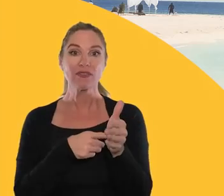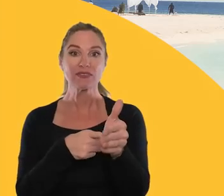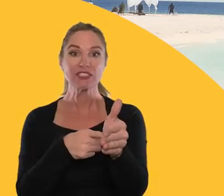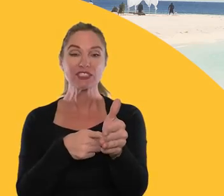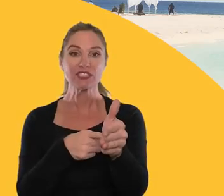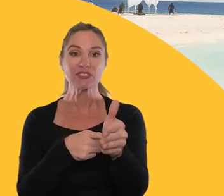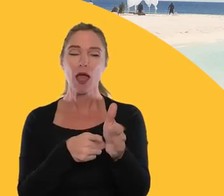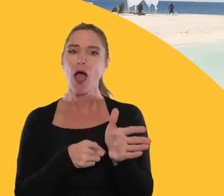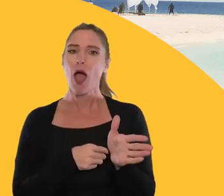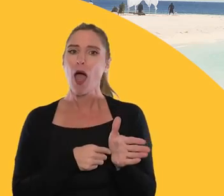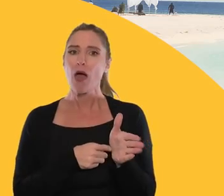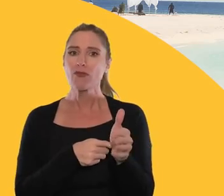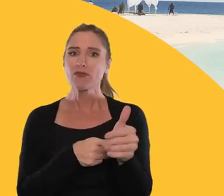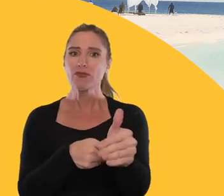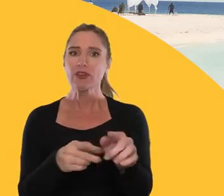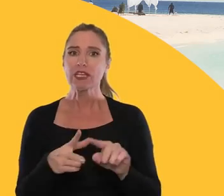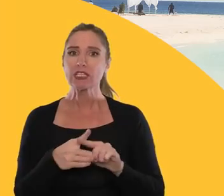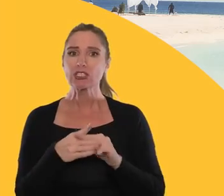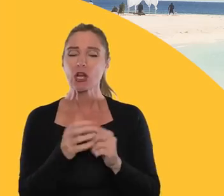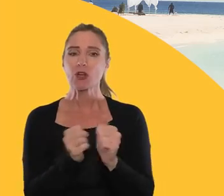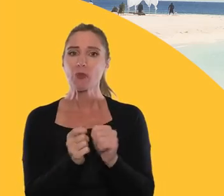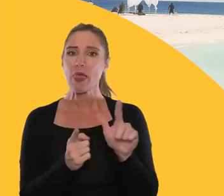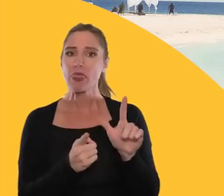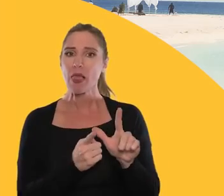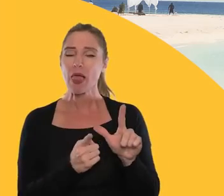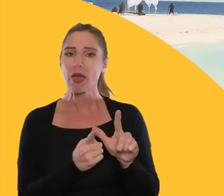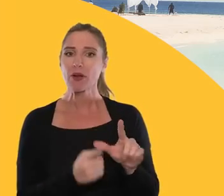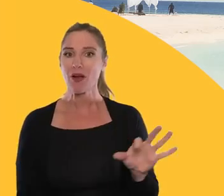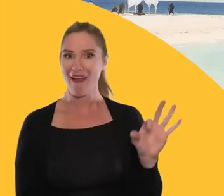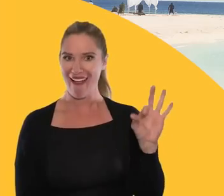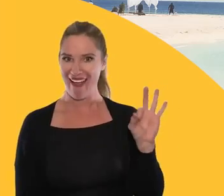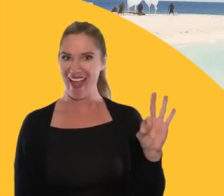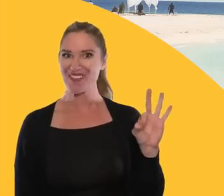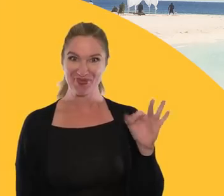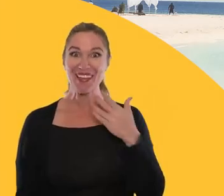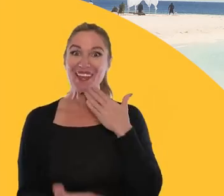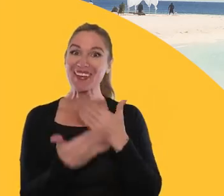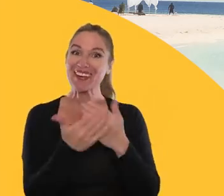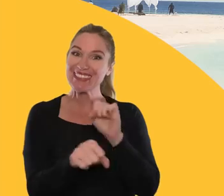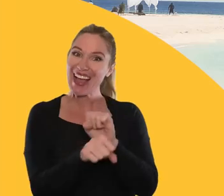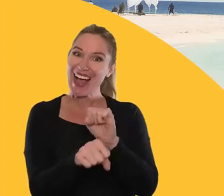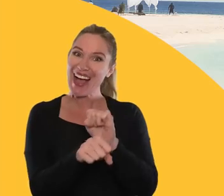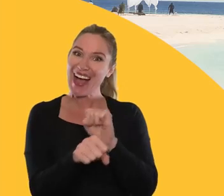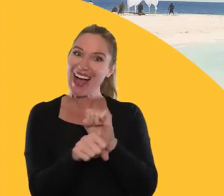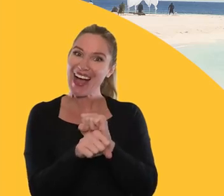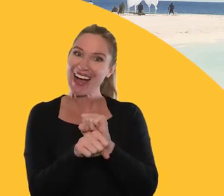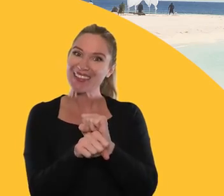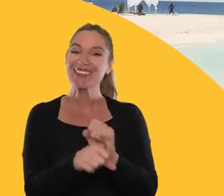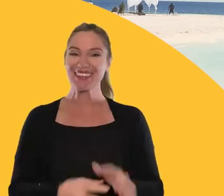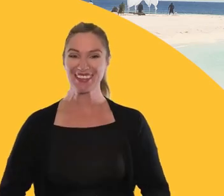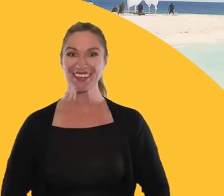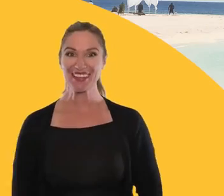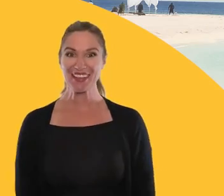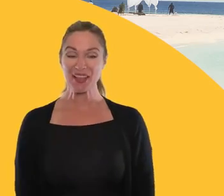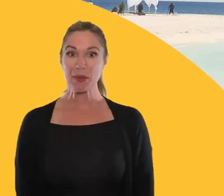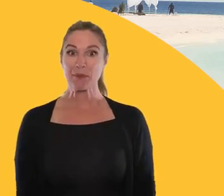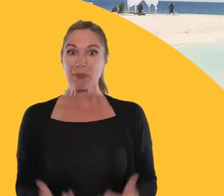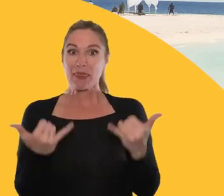Starfish. And fish starts with the letter F. Good